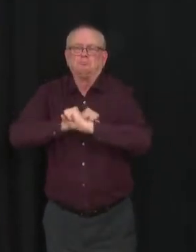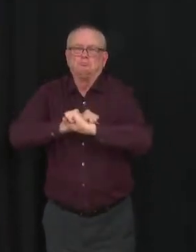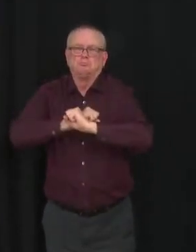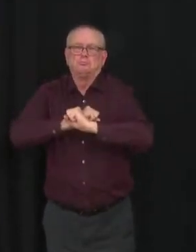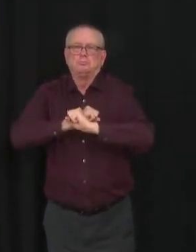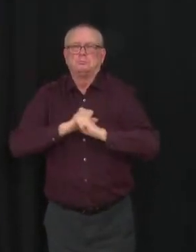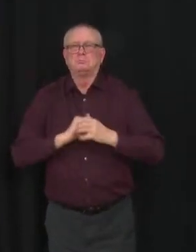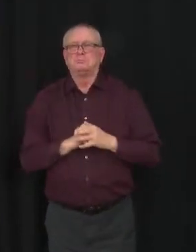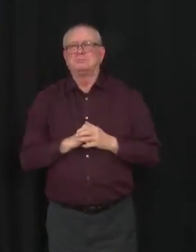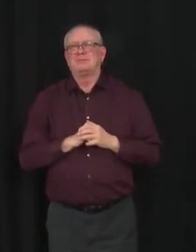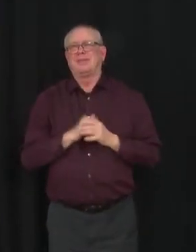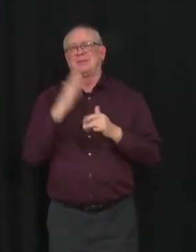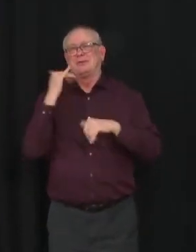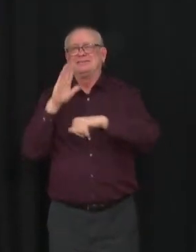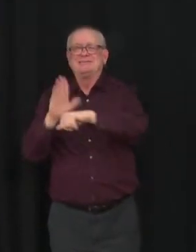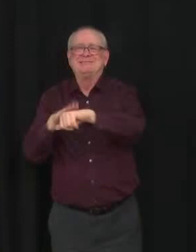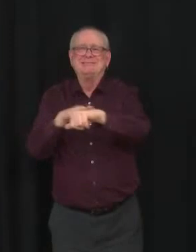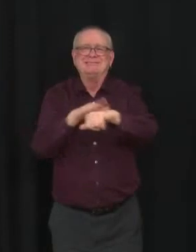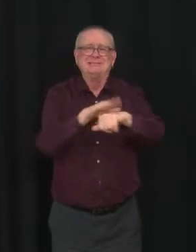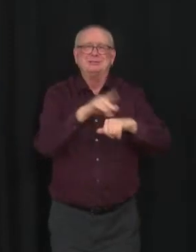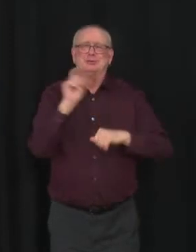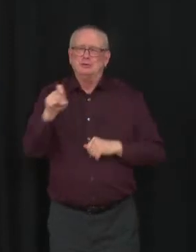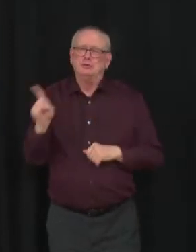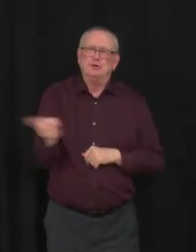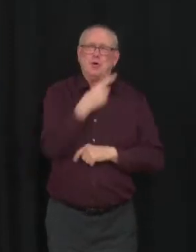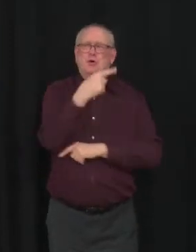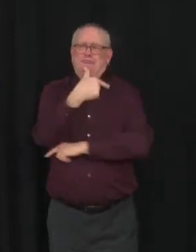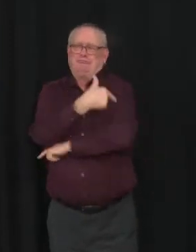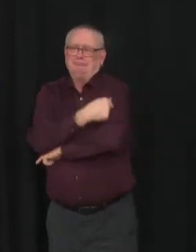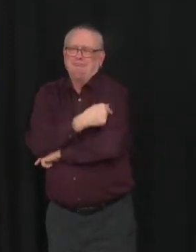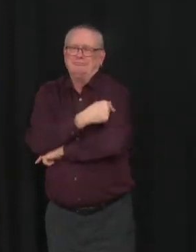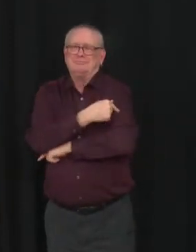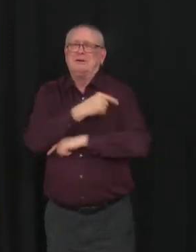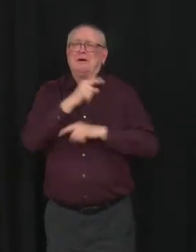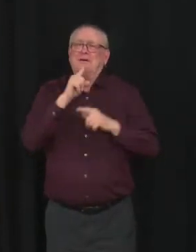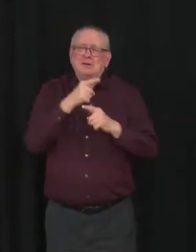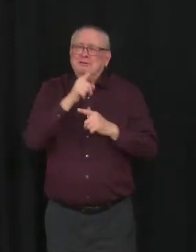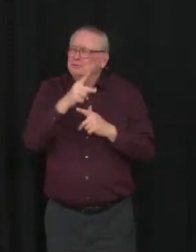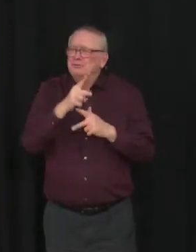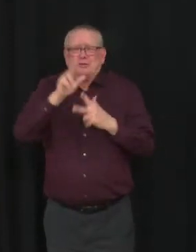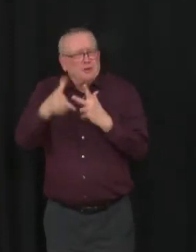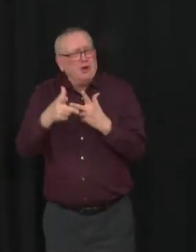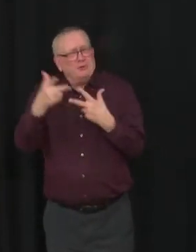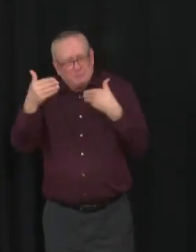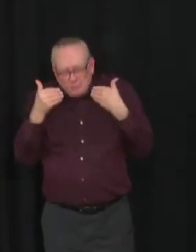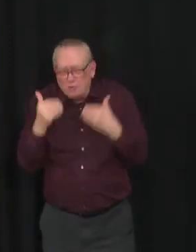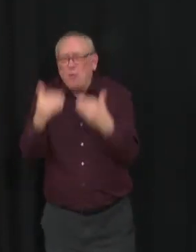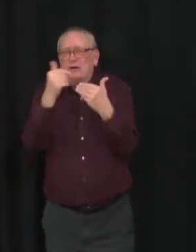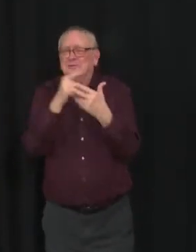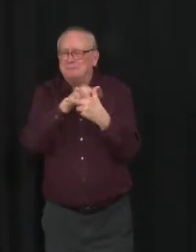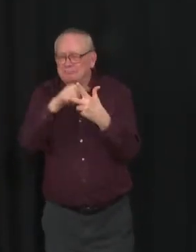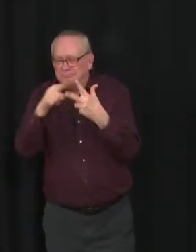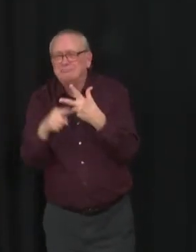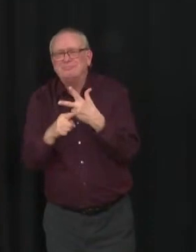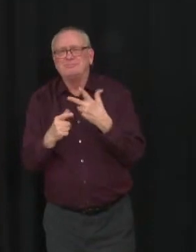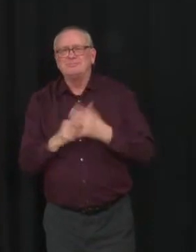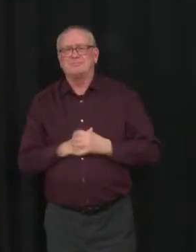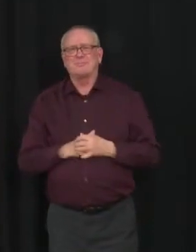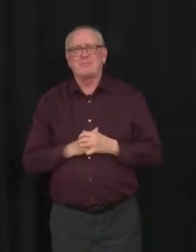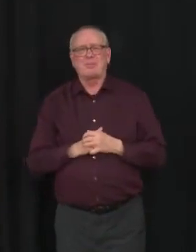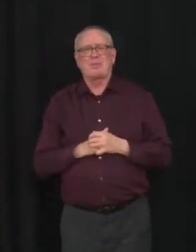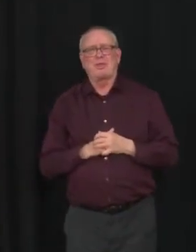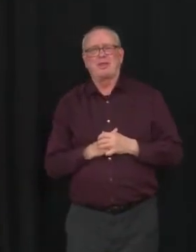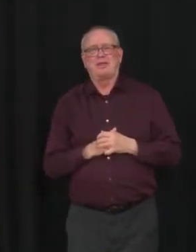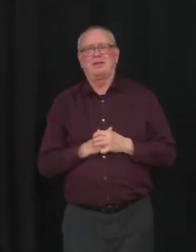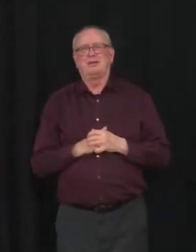everyone get all doses of vaccine they are eligible for as soon as possible. the decision to shorten the interval between